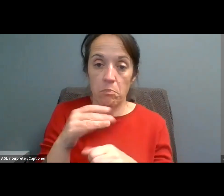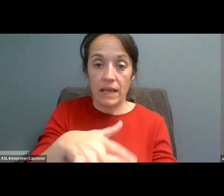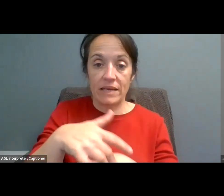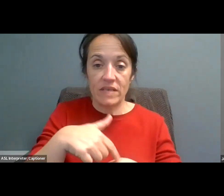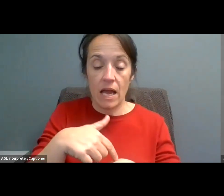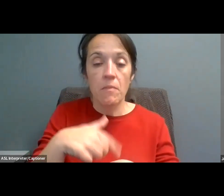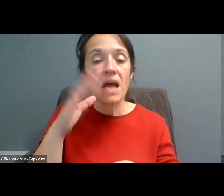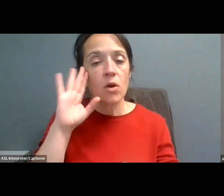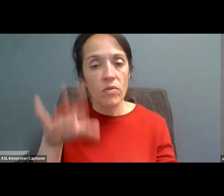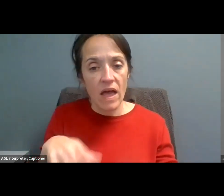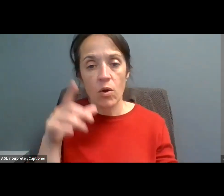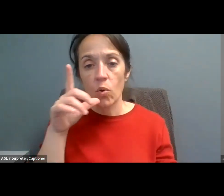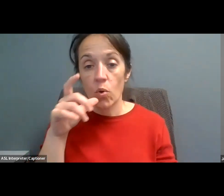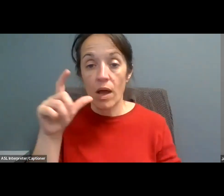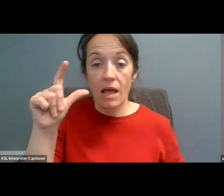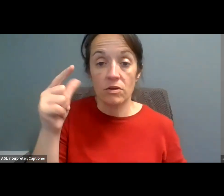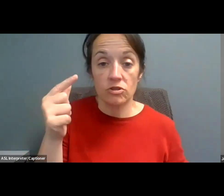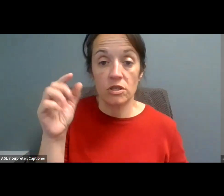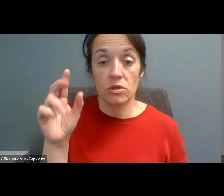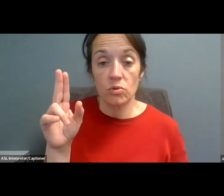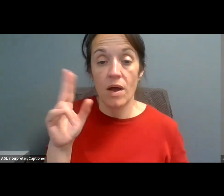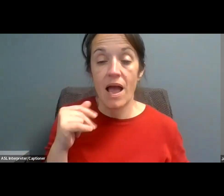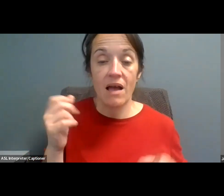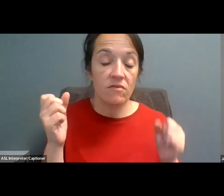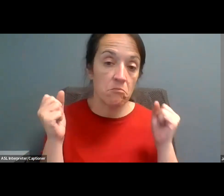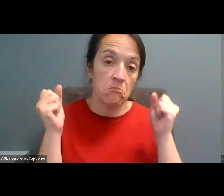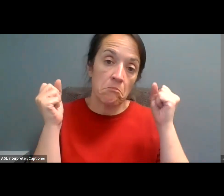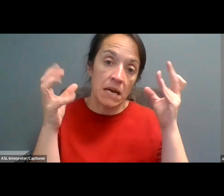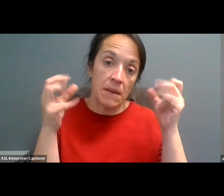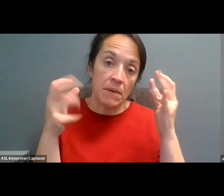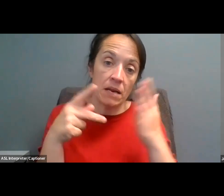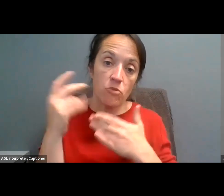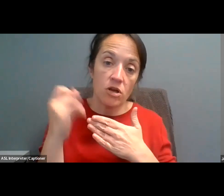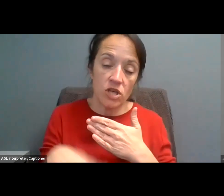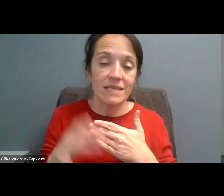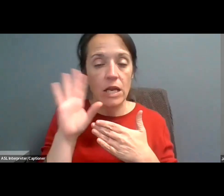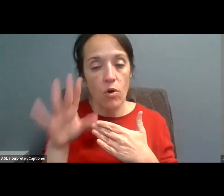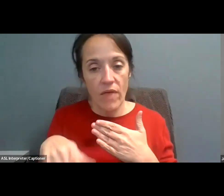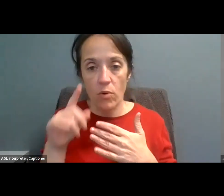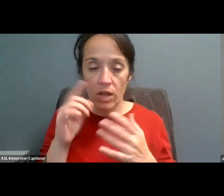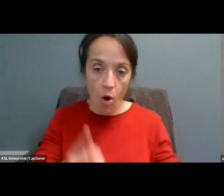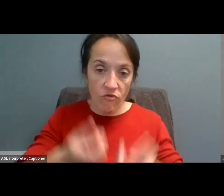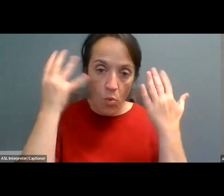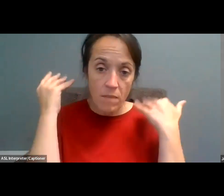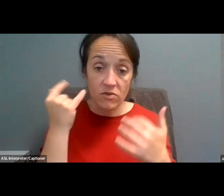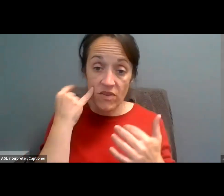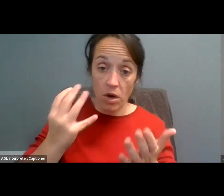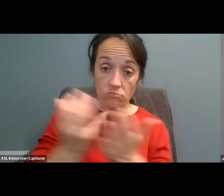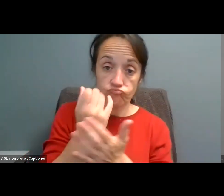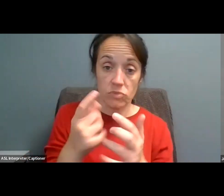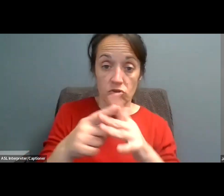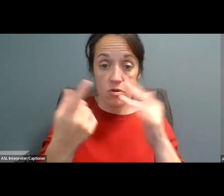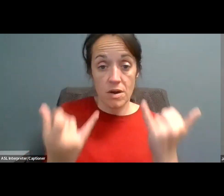LGUs that have a lot of projects in the system. So if you would like to get started now, I think that's fine. If